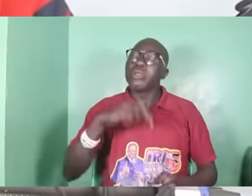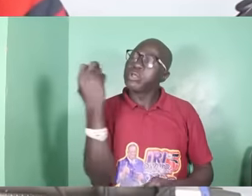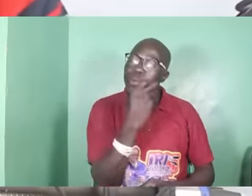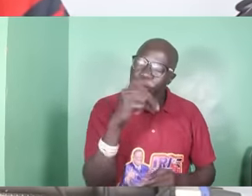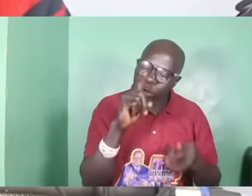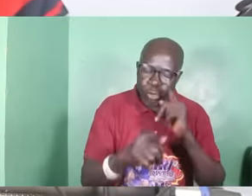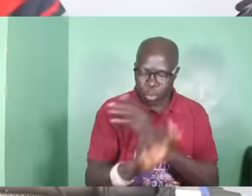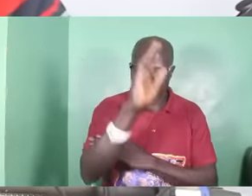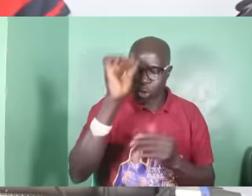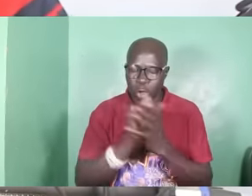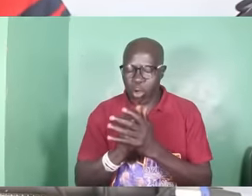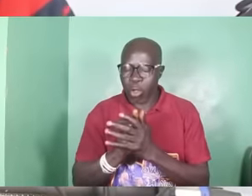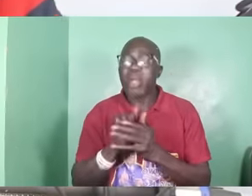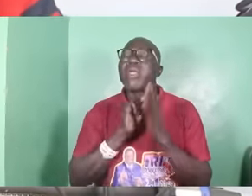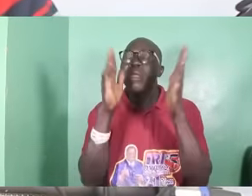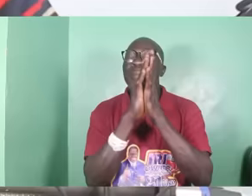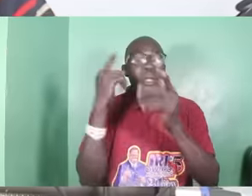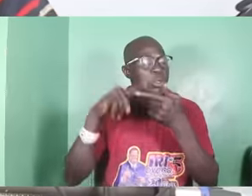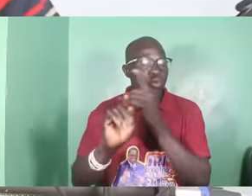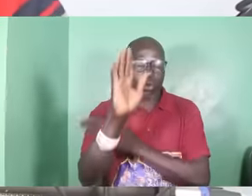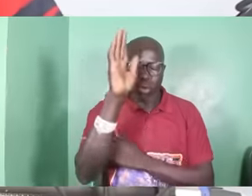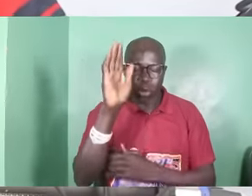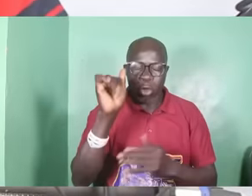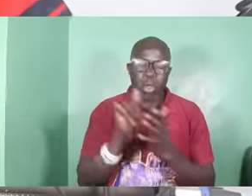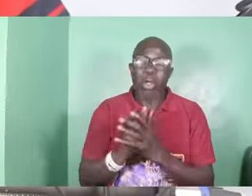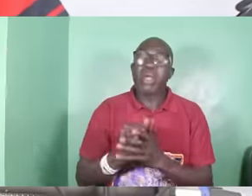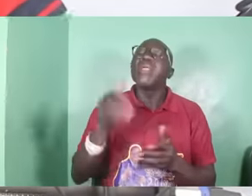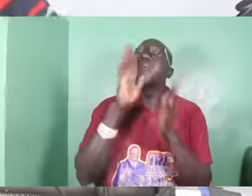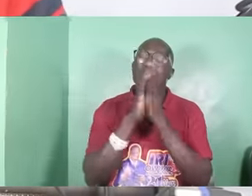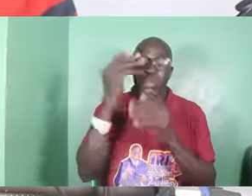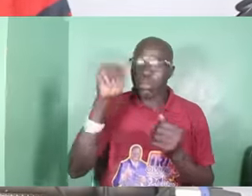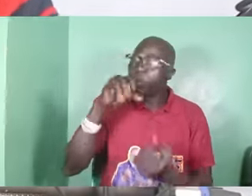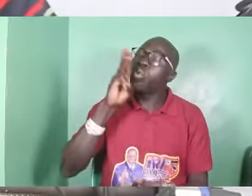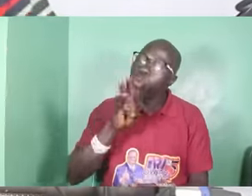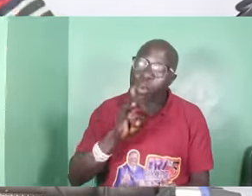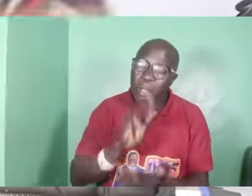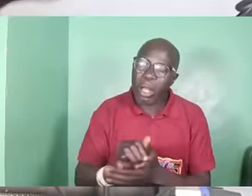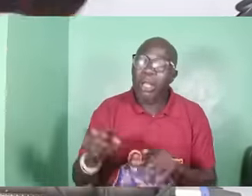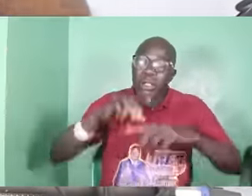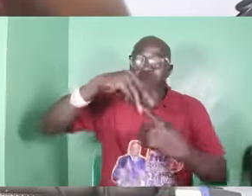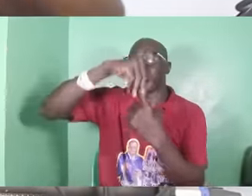He said he spoke to God. He prayed to the water.